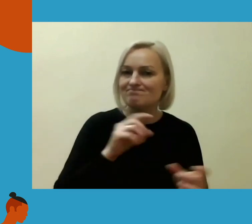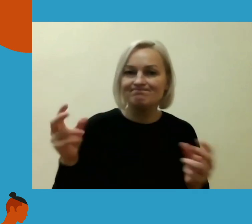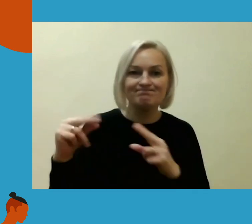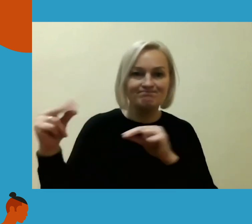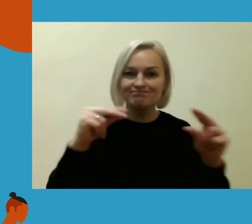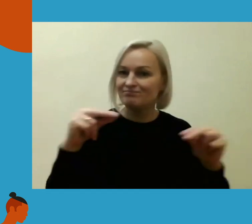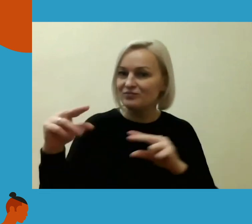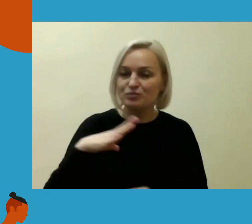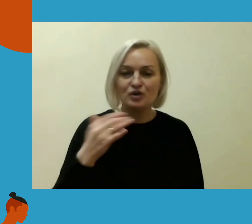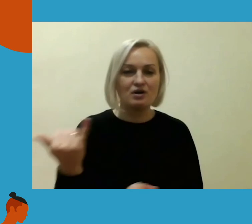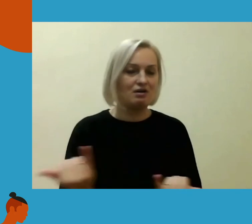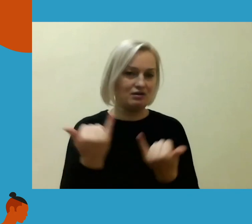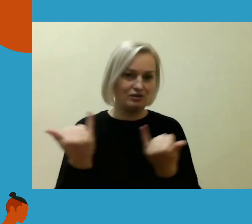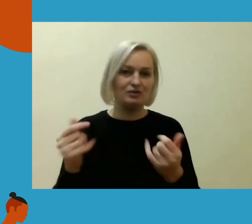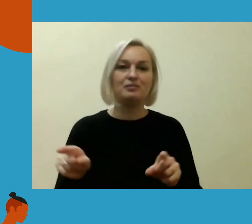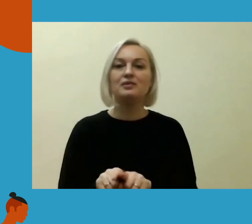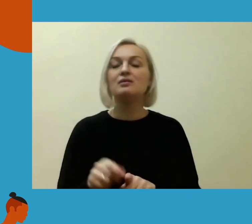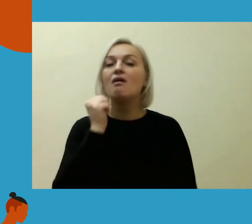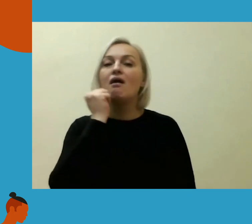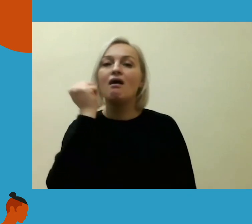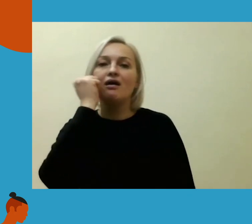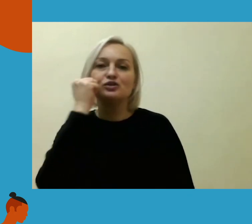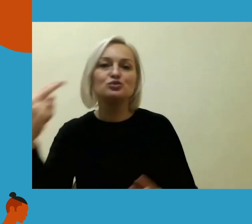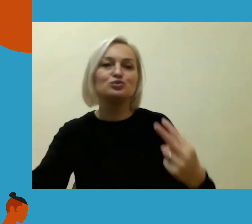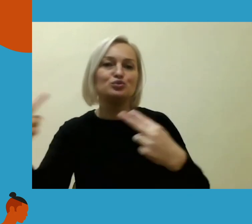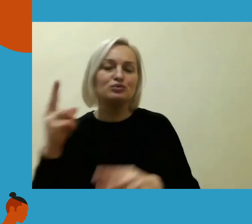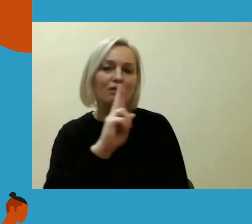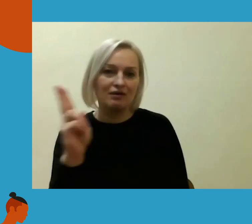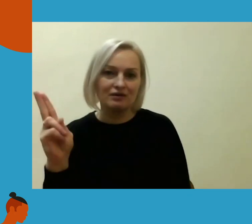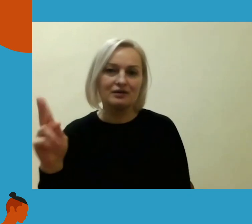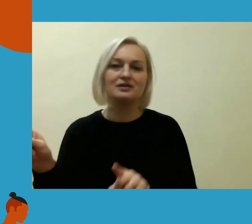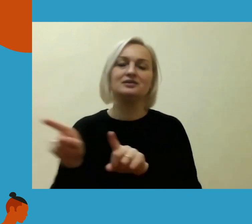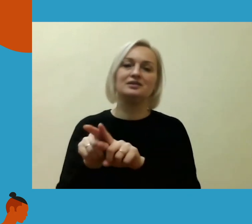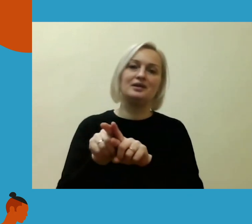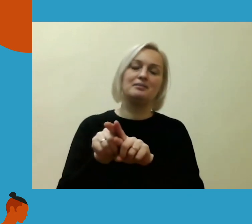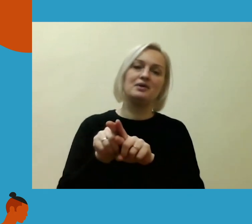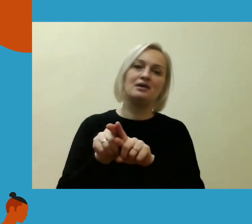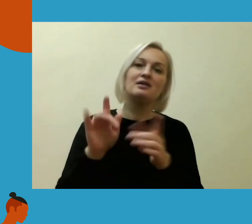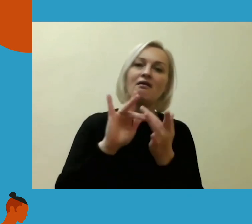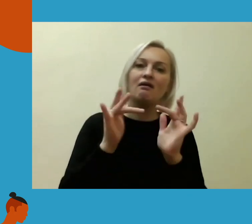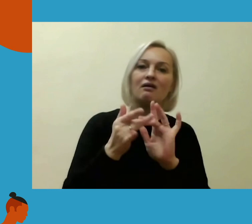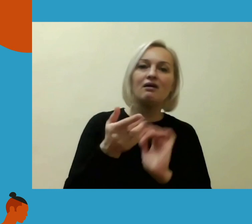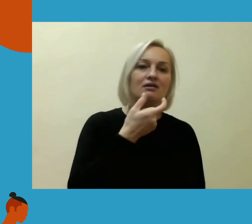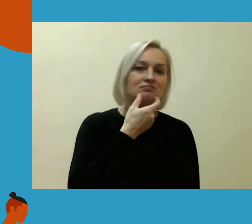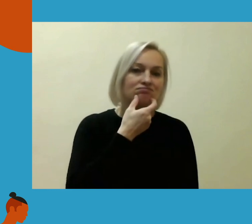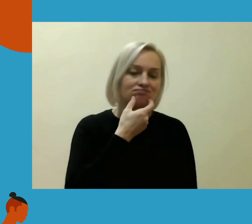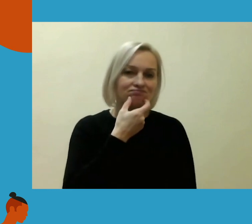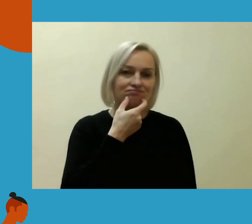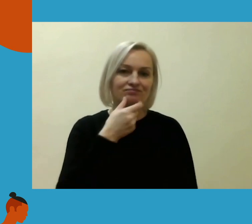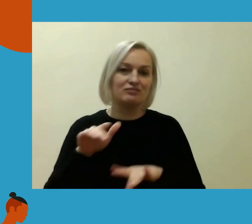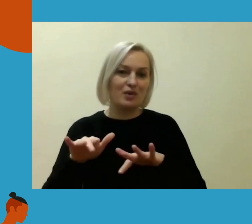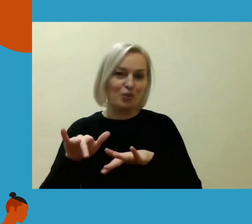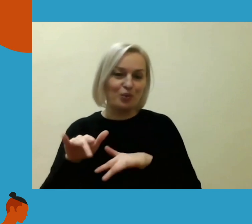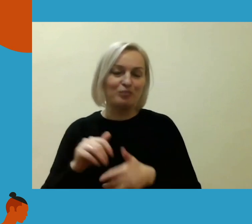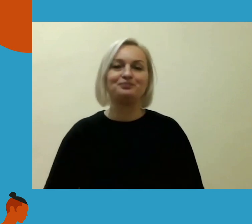It was very interesting to listen to all the ideas. I'm grateful to everyone who either participated